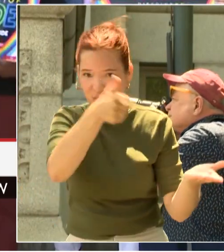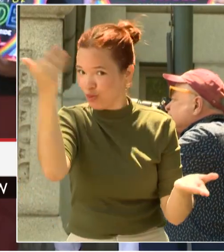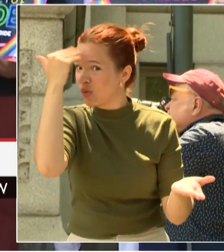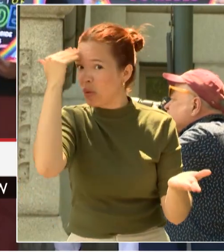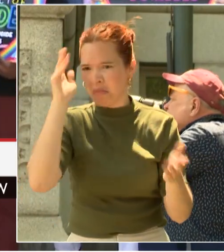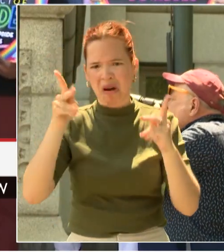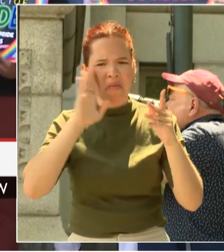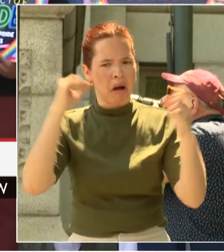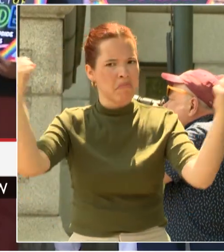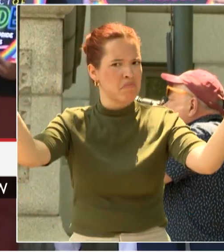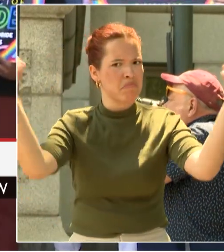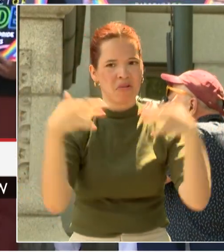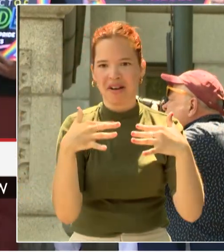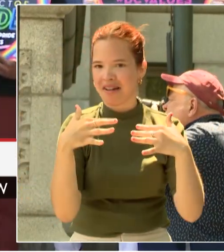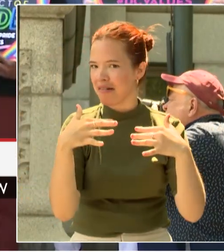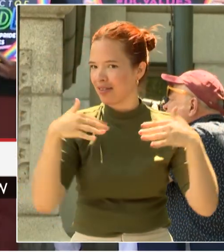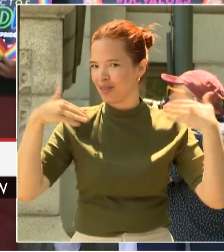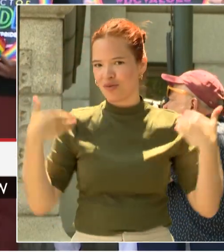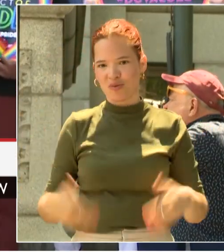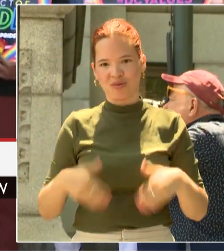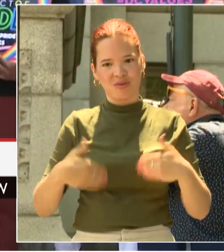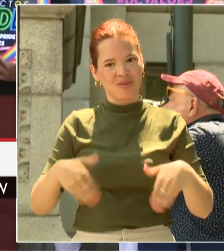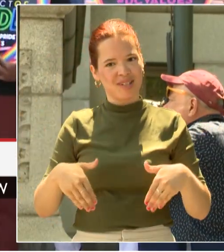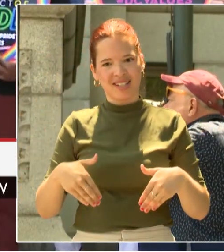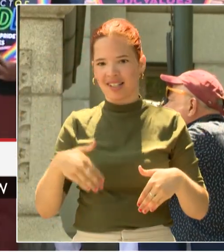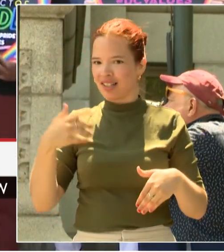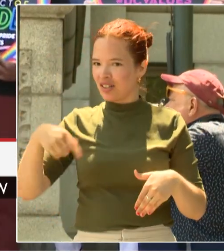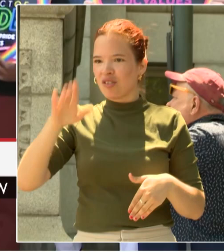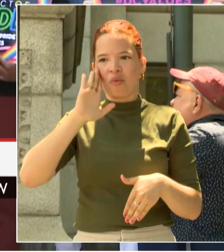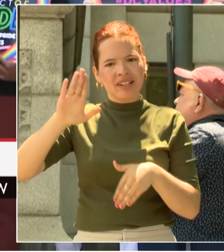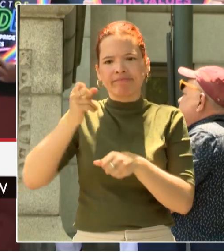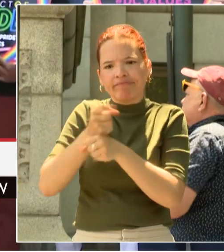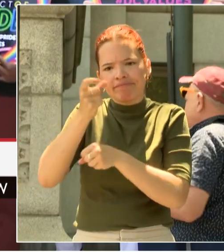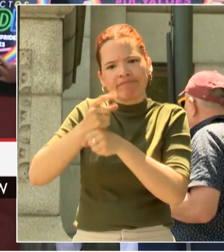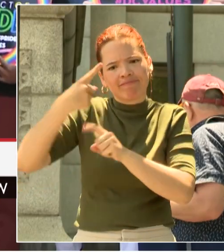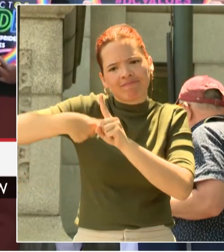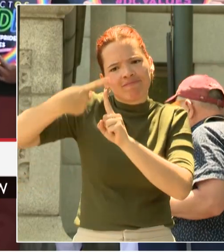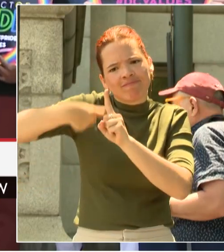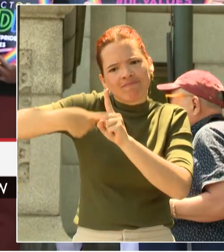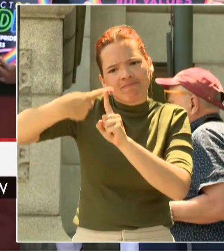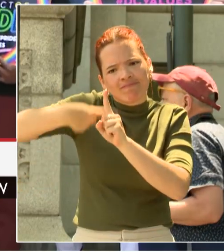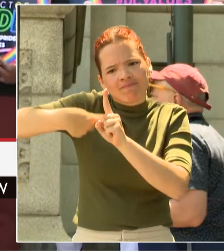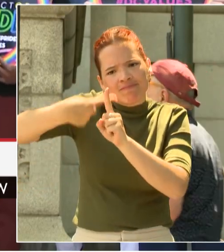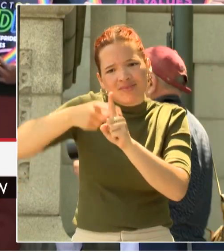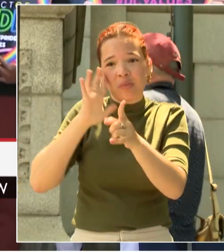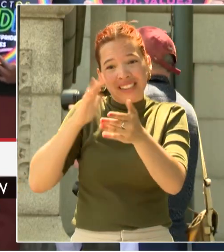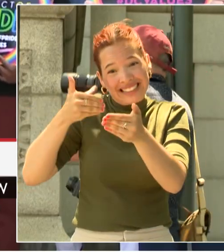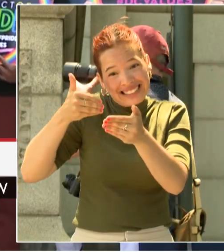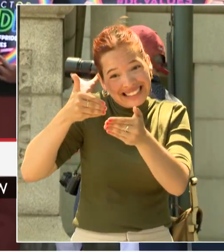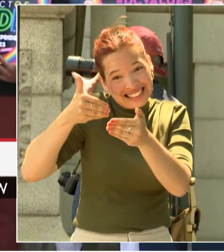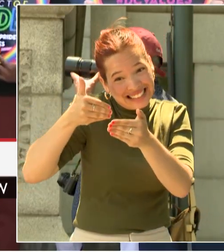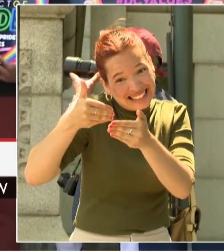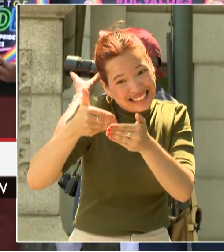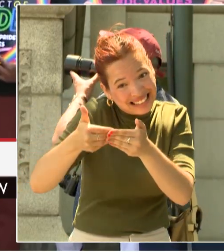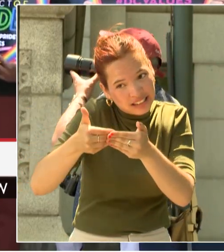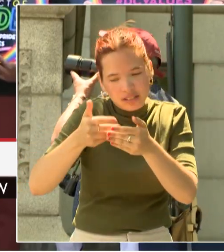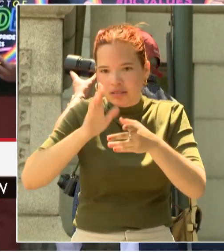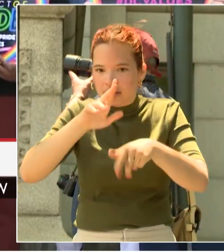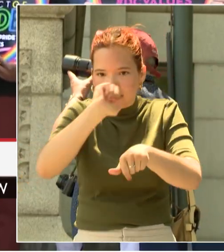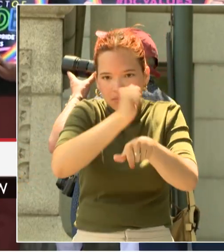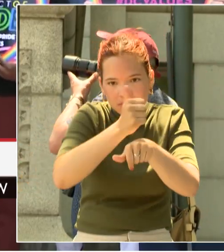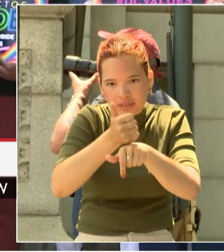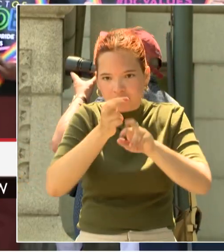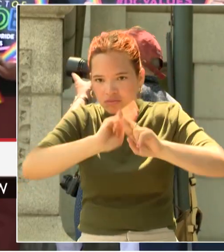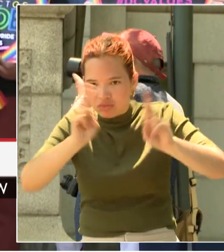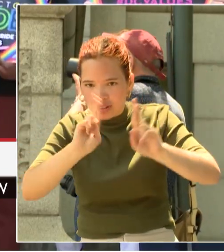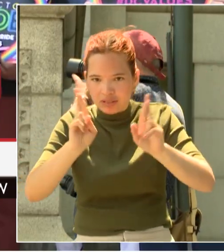we're going to spend every month leading up to it making sure that our city is ready to